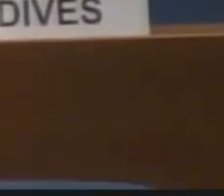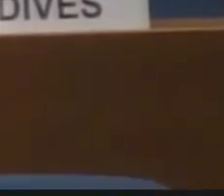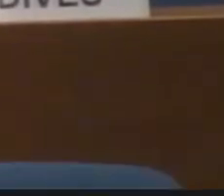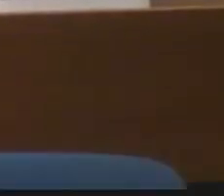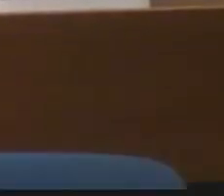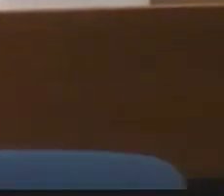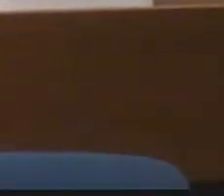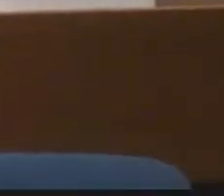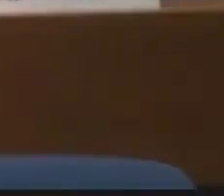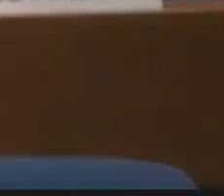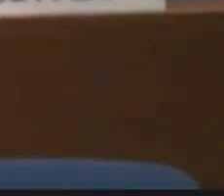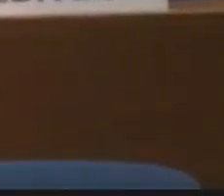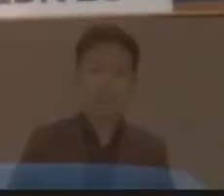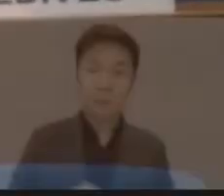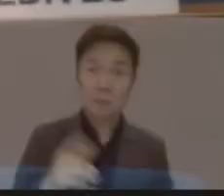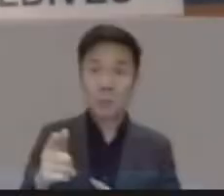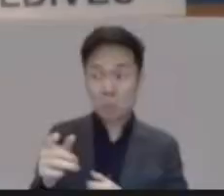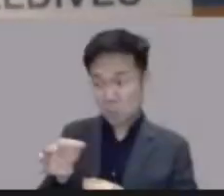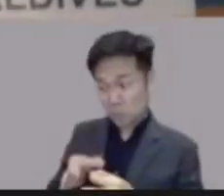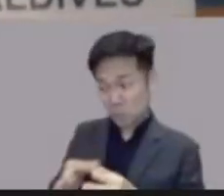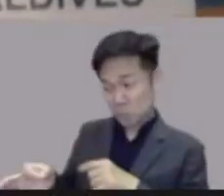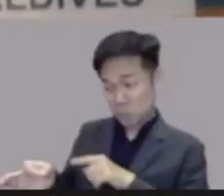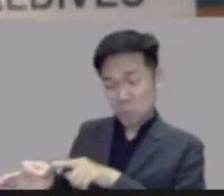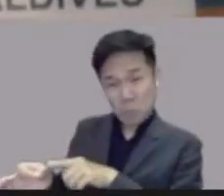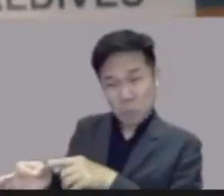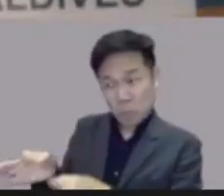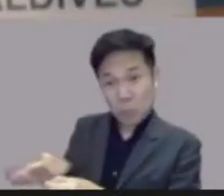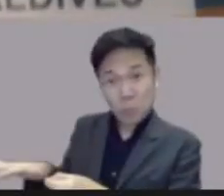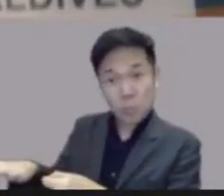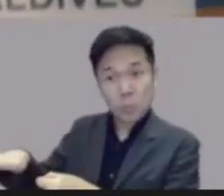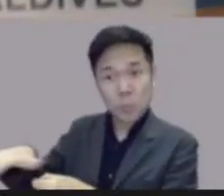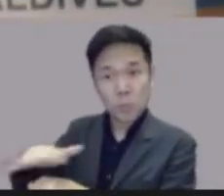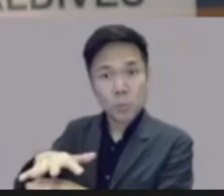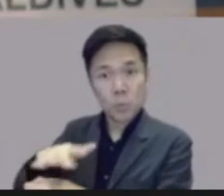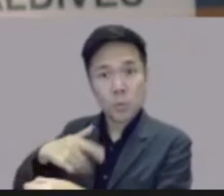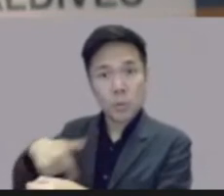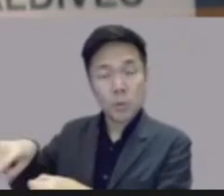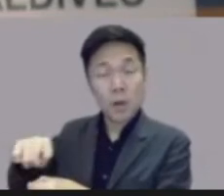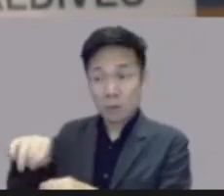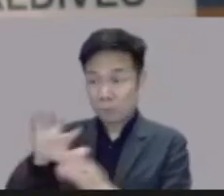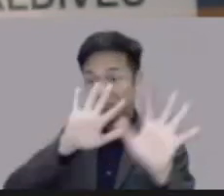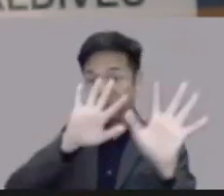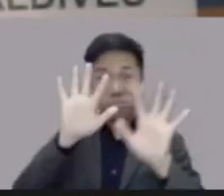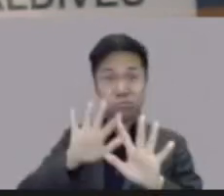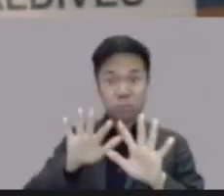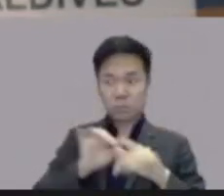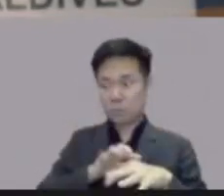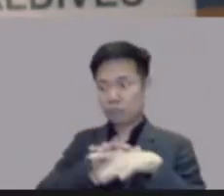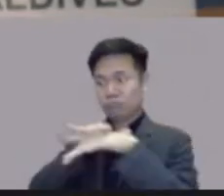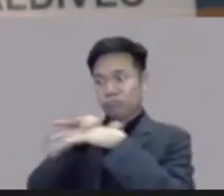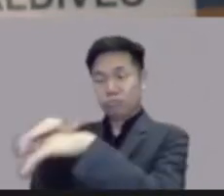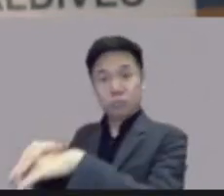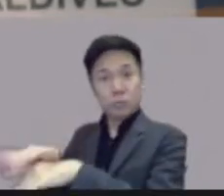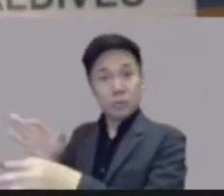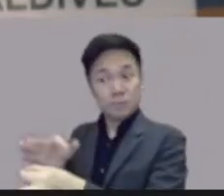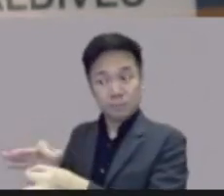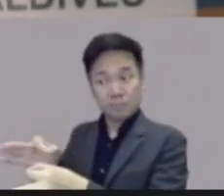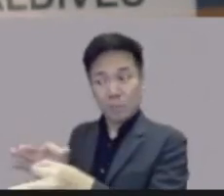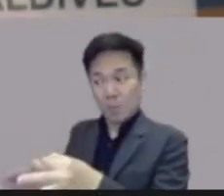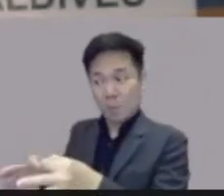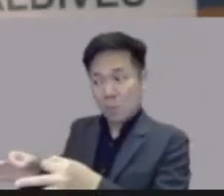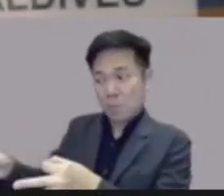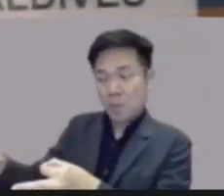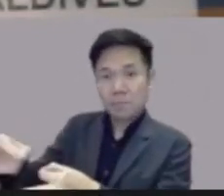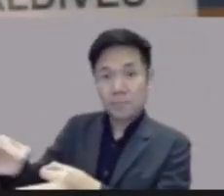most low-lying country in the world climate change poses a significant threat to our survival majority of our islands are one meter